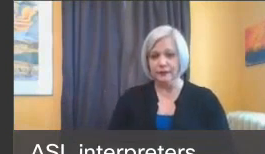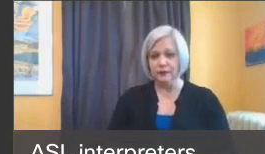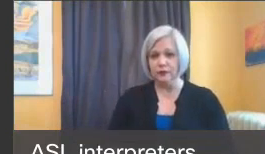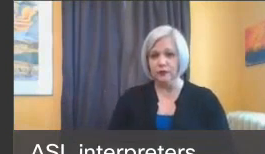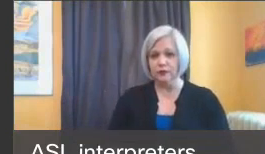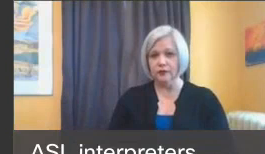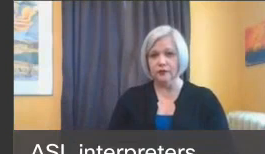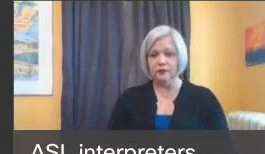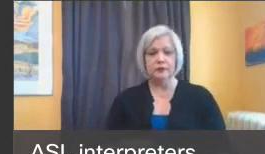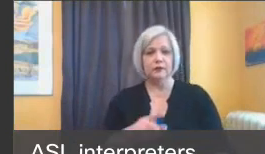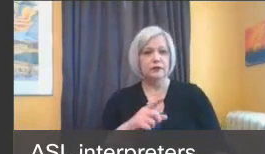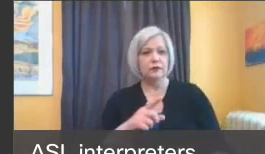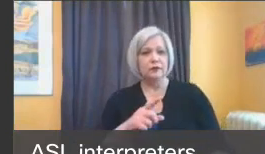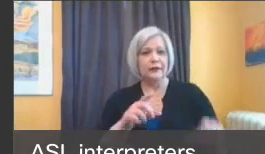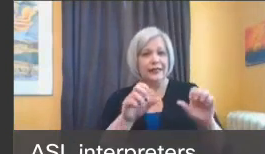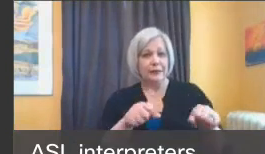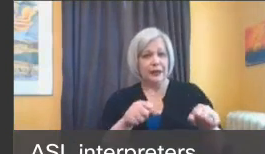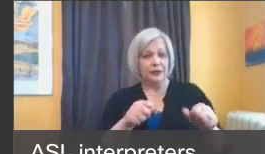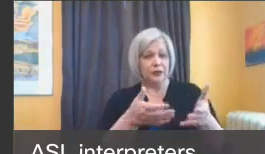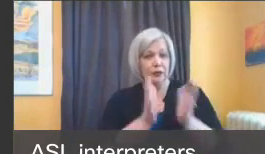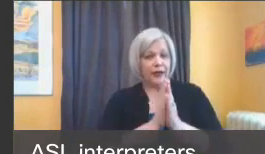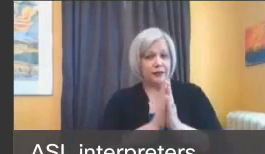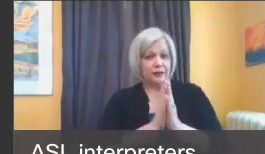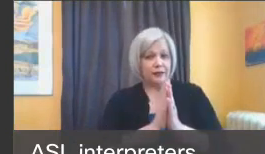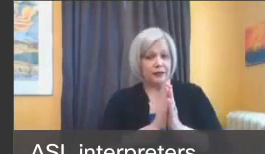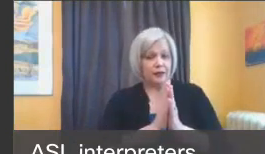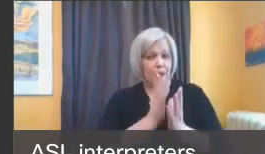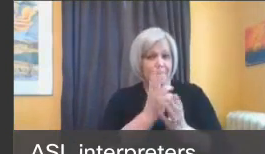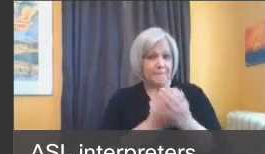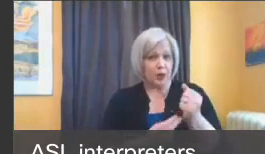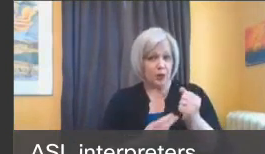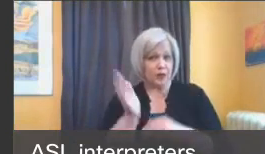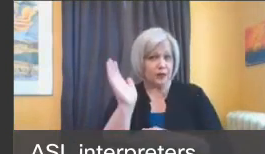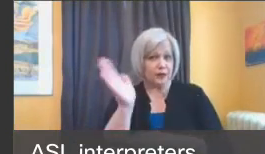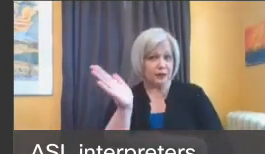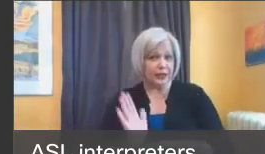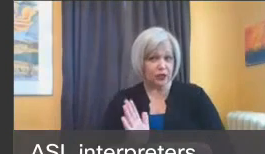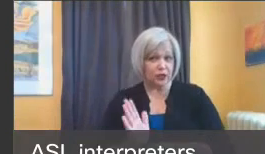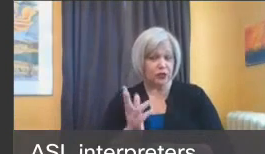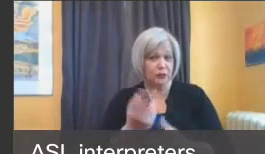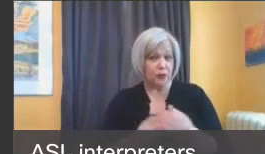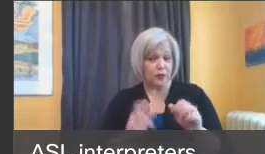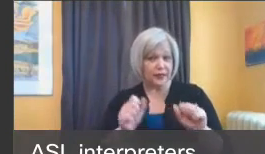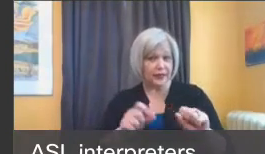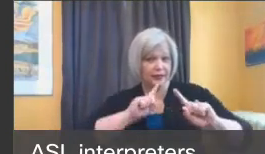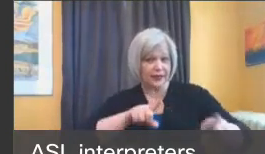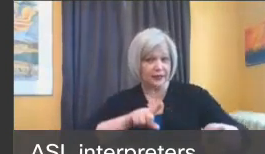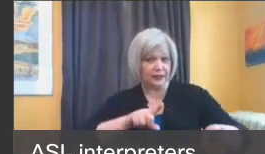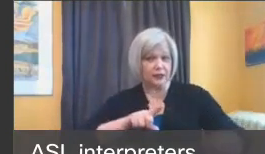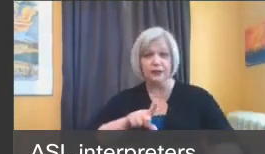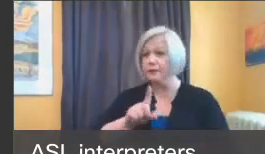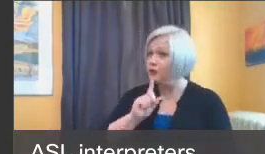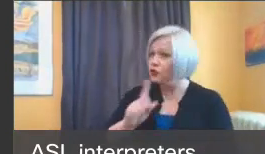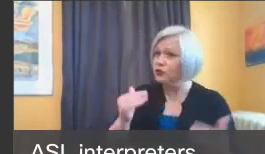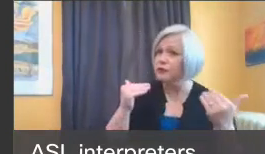Would it be possible to ask a question of both panelists so that they both can answer? Sure, please go